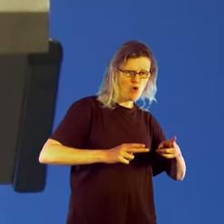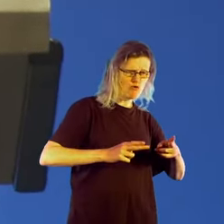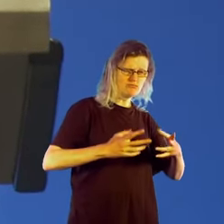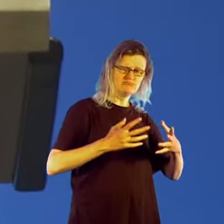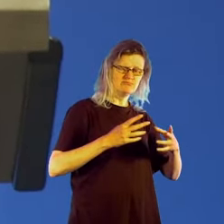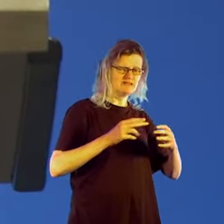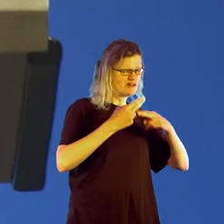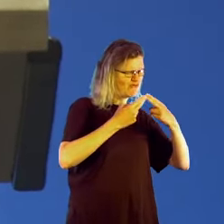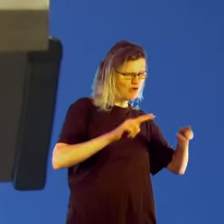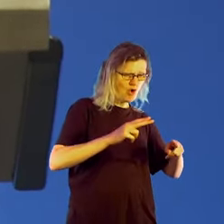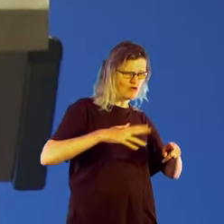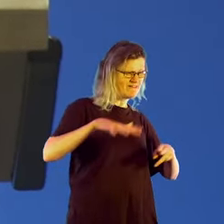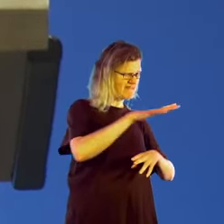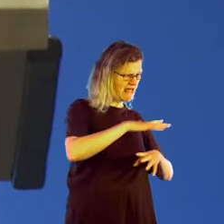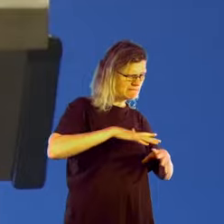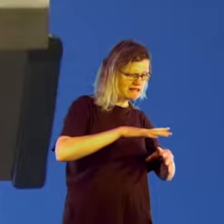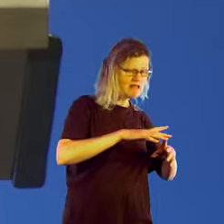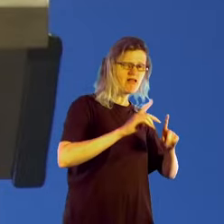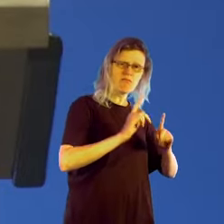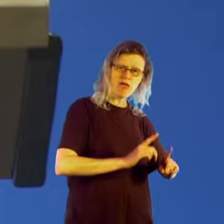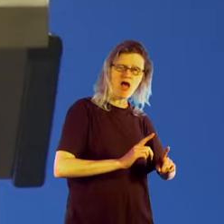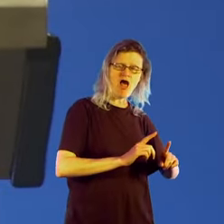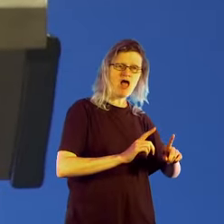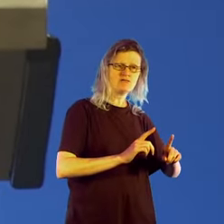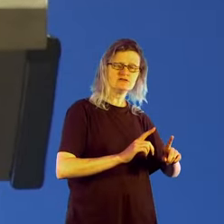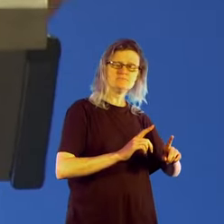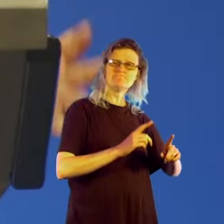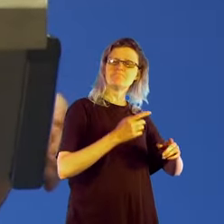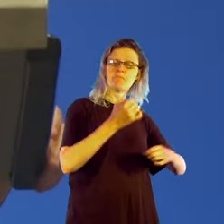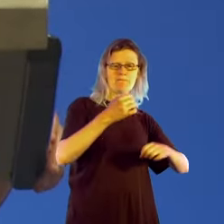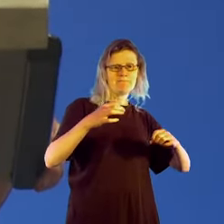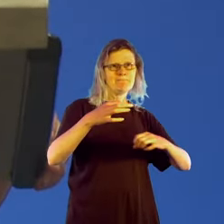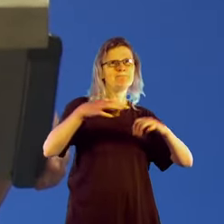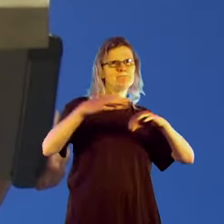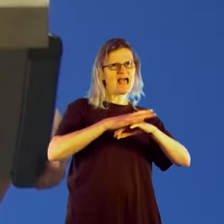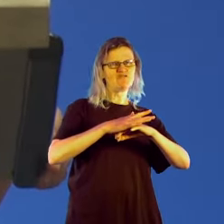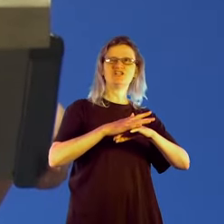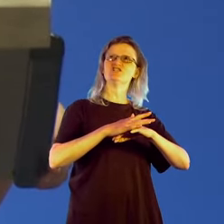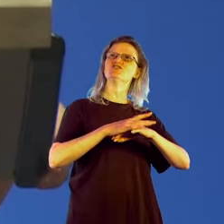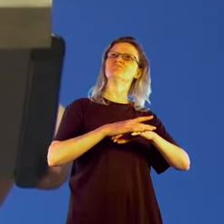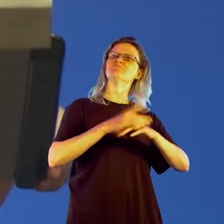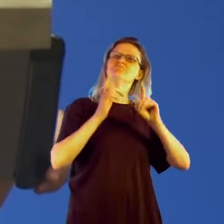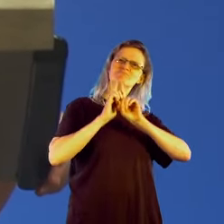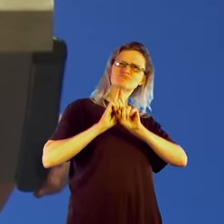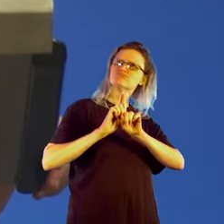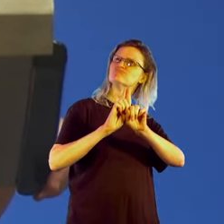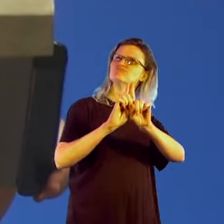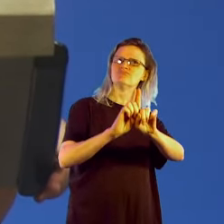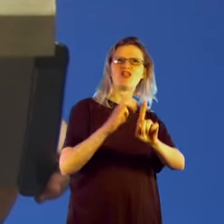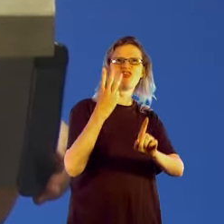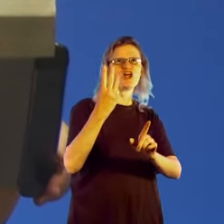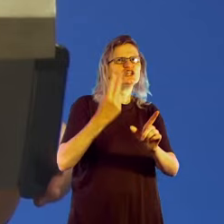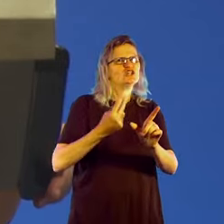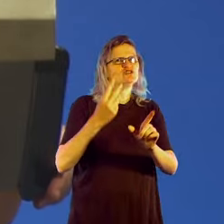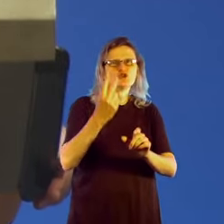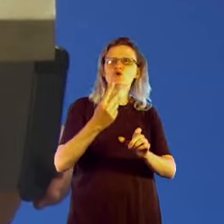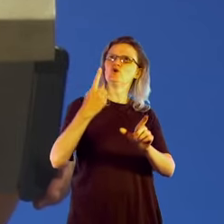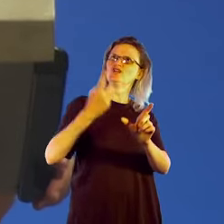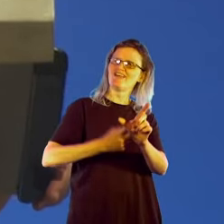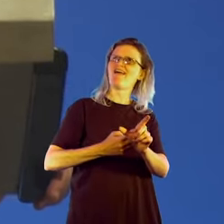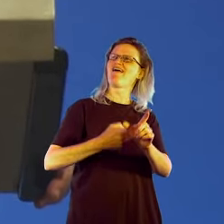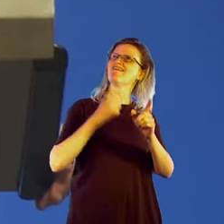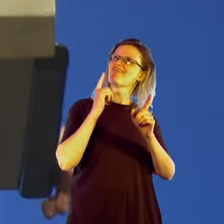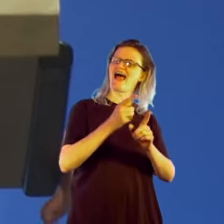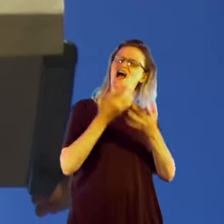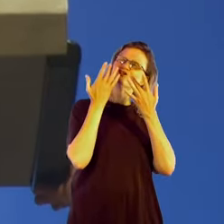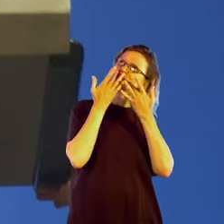by living a long-term, faithful, loving marriage relationship, that is a wonderful testimony to God's glory, isn't